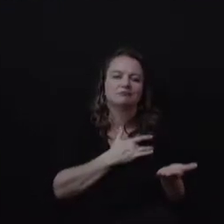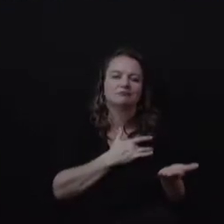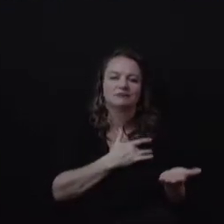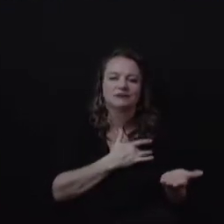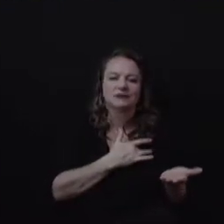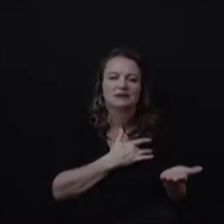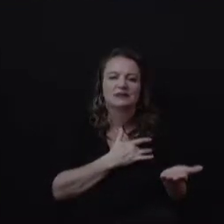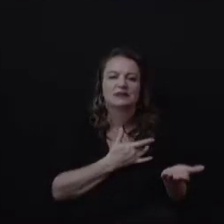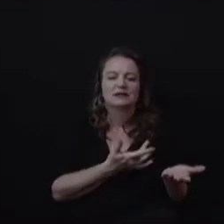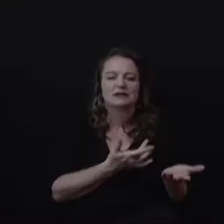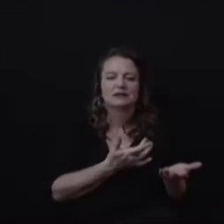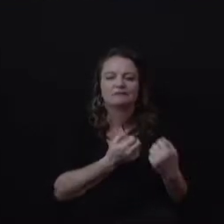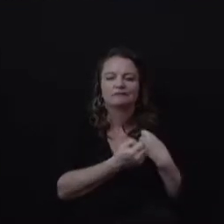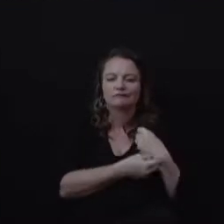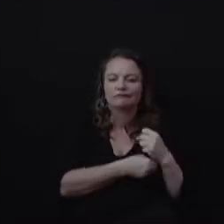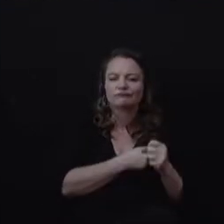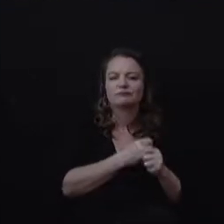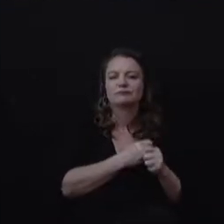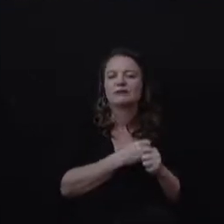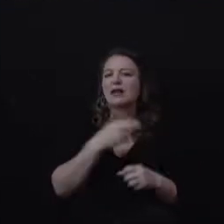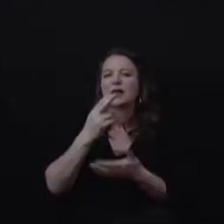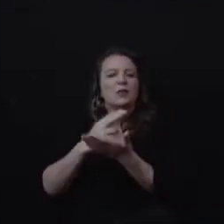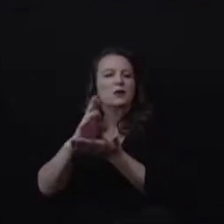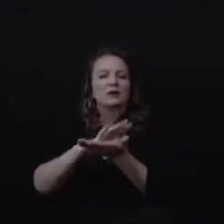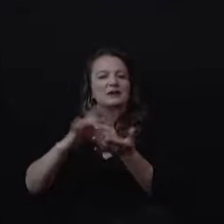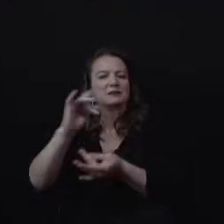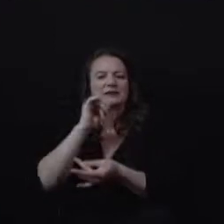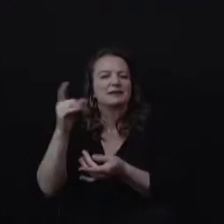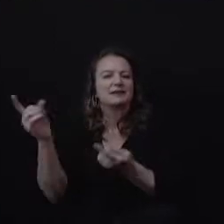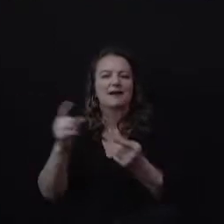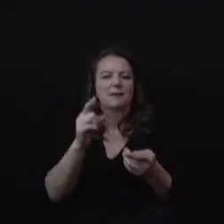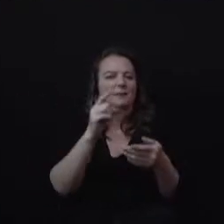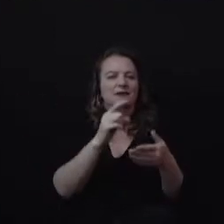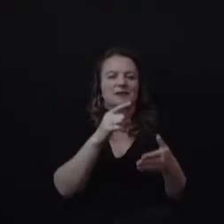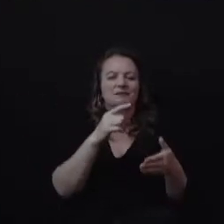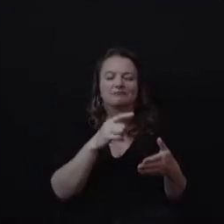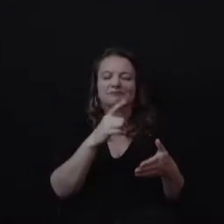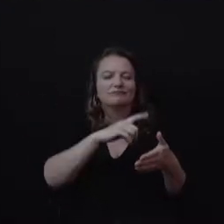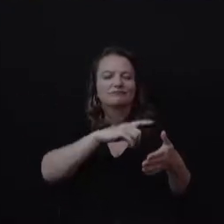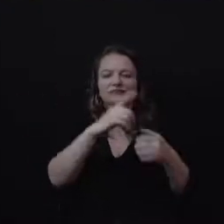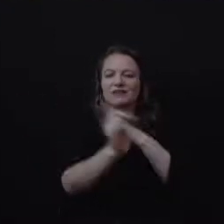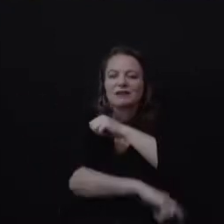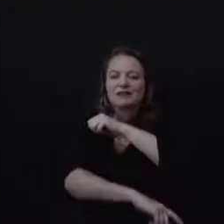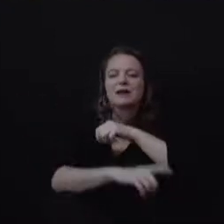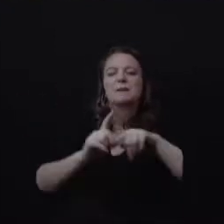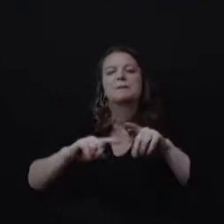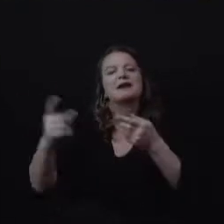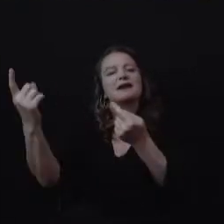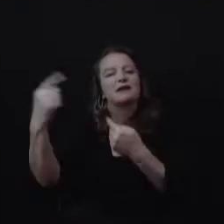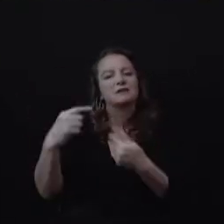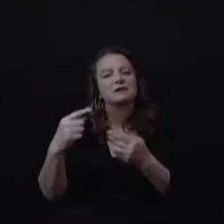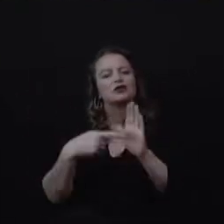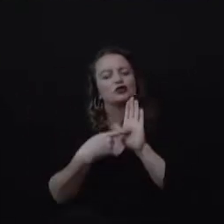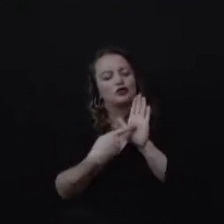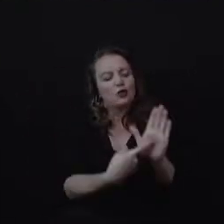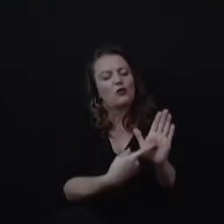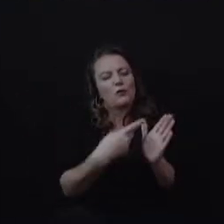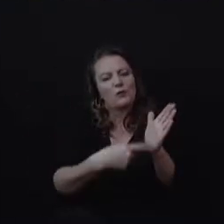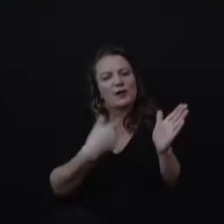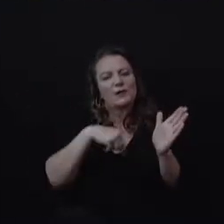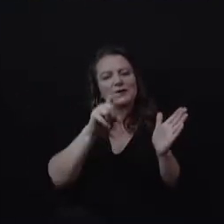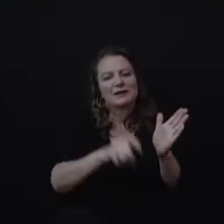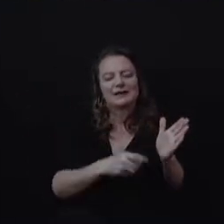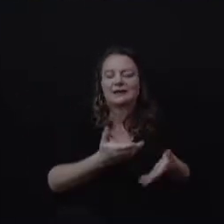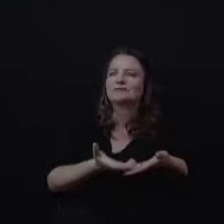Holy Spirit does not come to condemn. The Holy Spirit does come to convict us, to show us that which we need to turn over to the Lord,